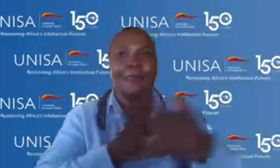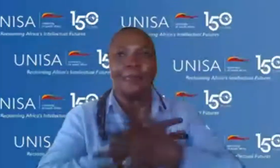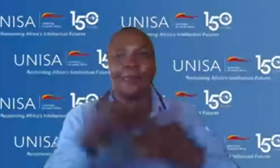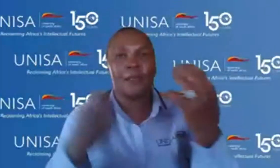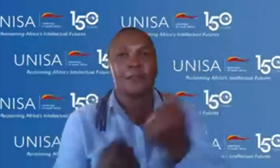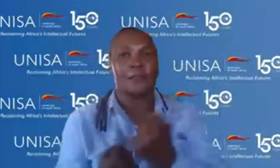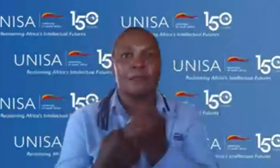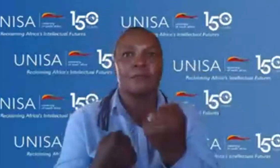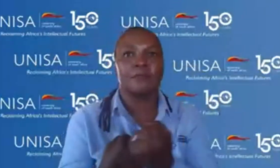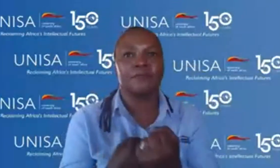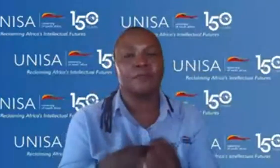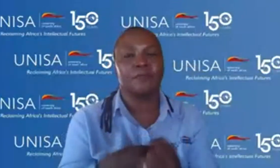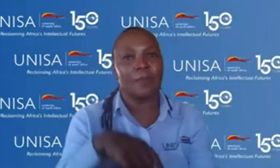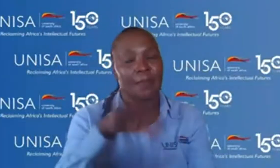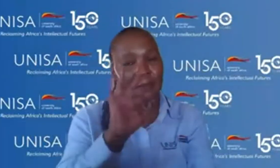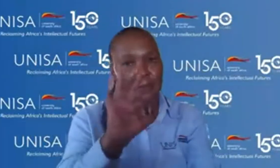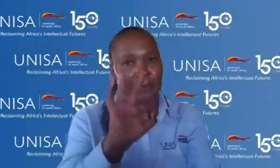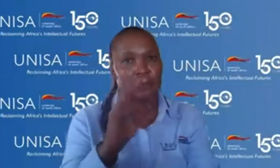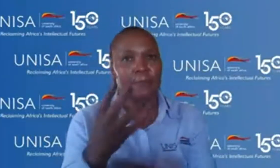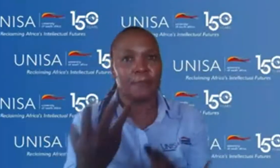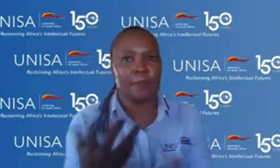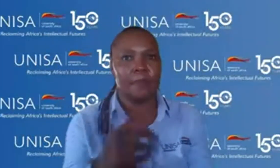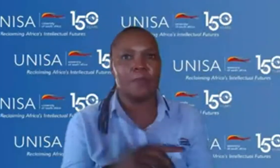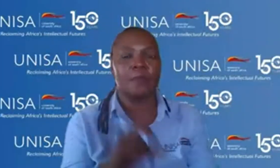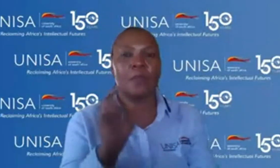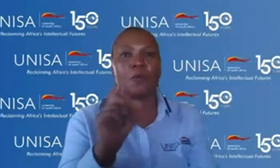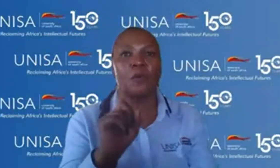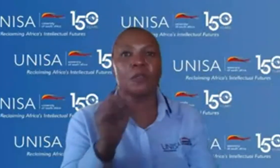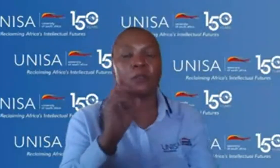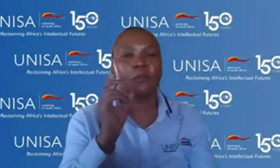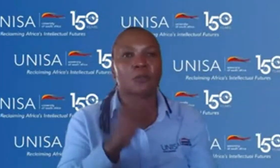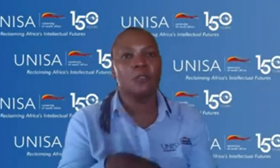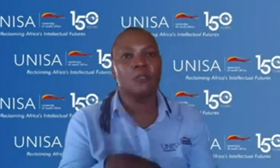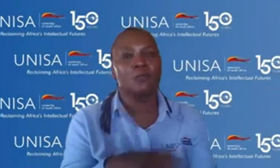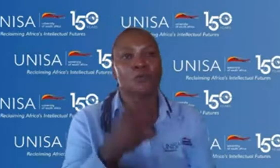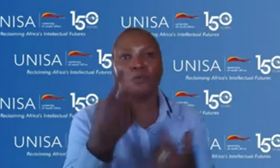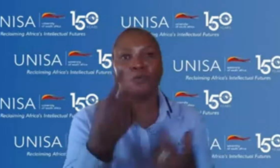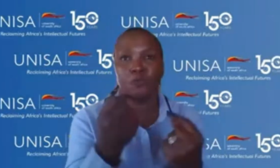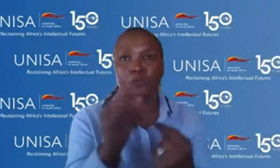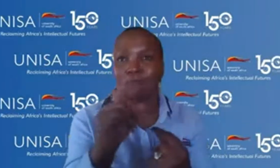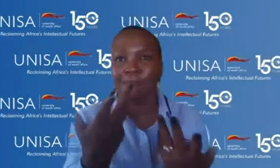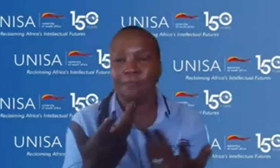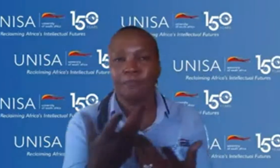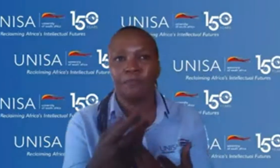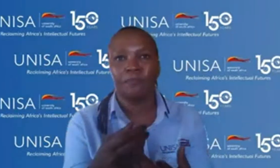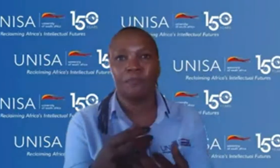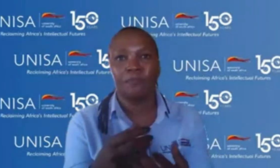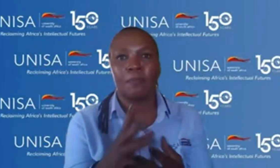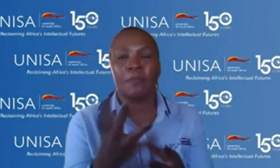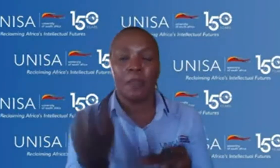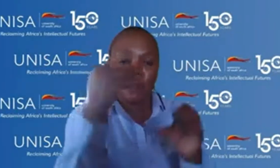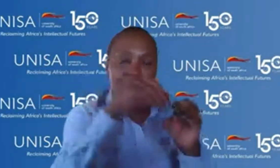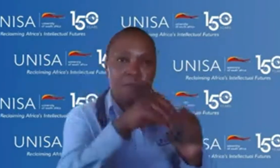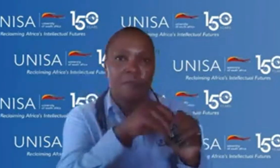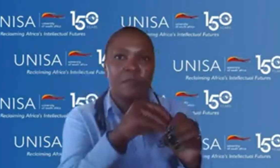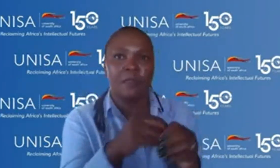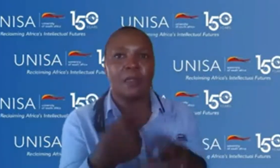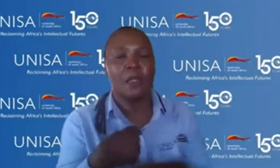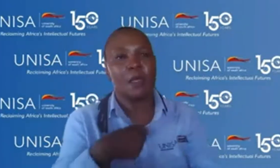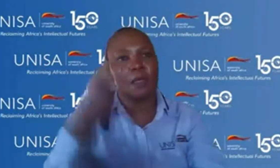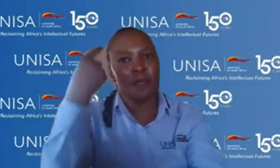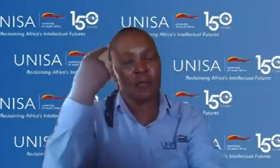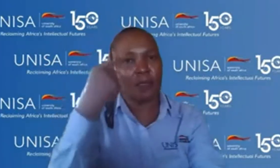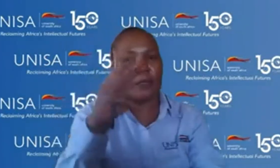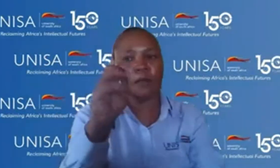Number 3, what we recommend that you do, get involved. I think Ms.